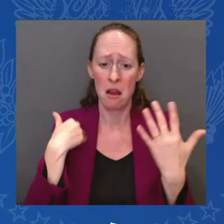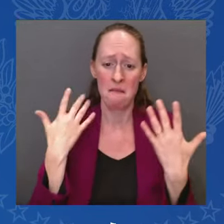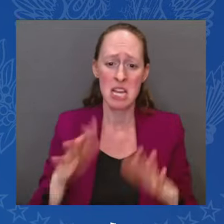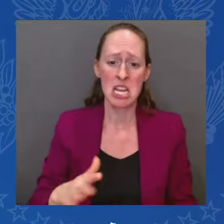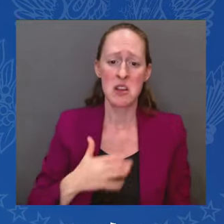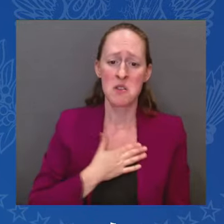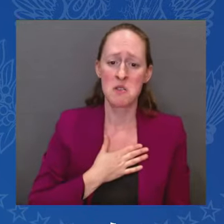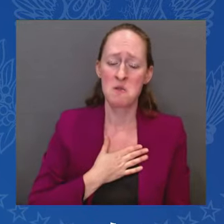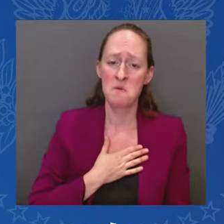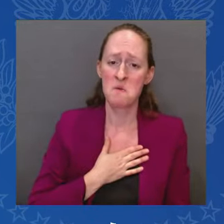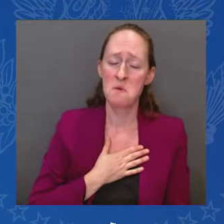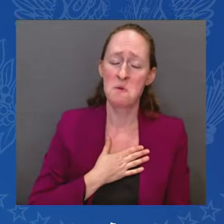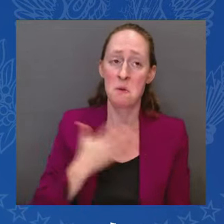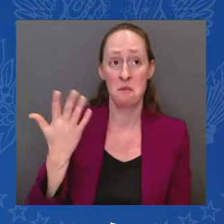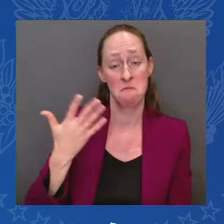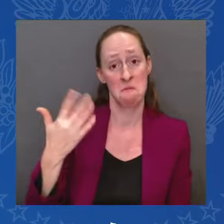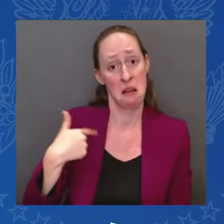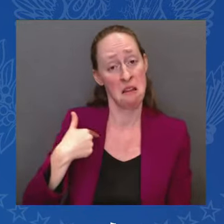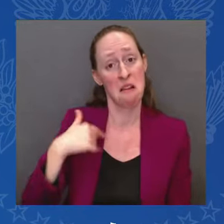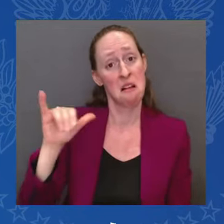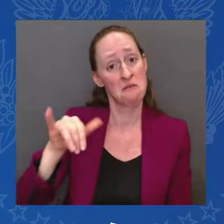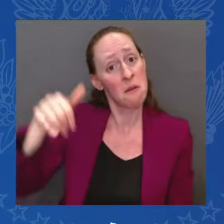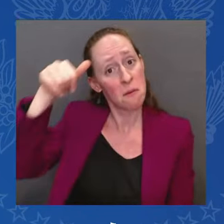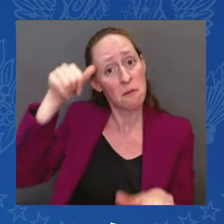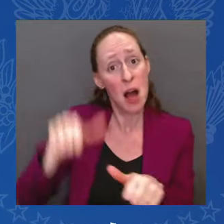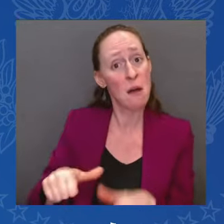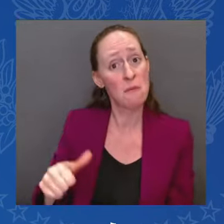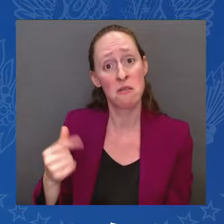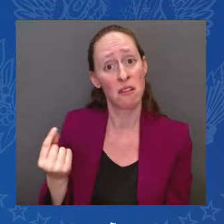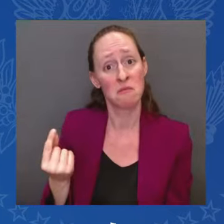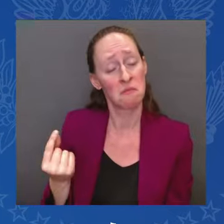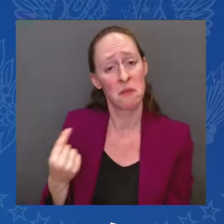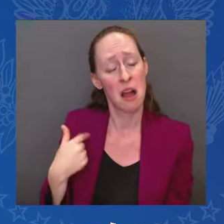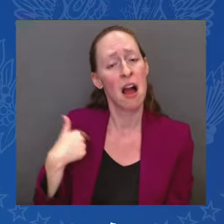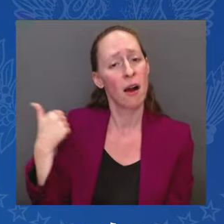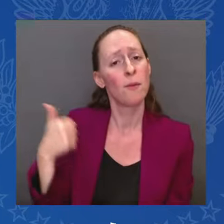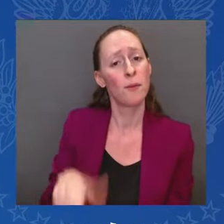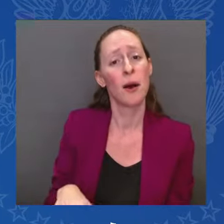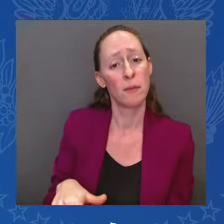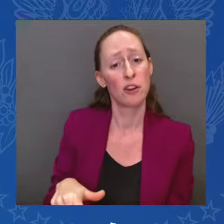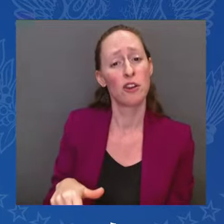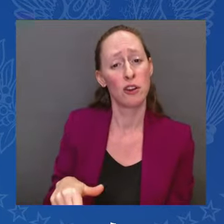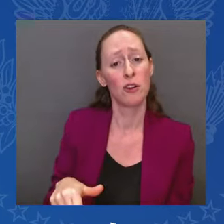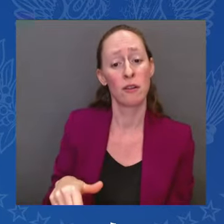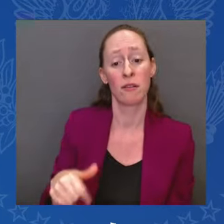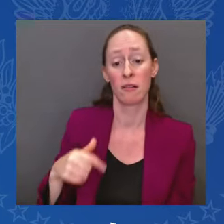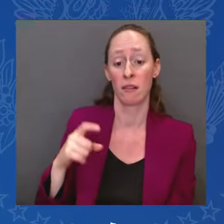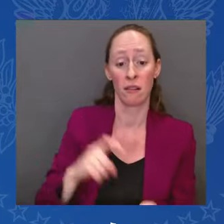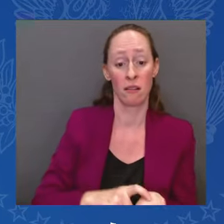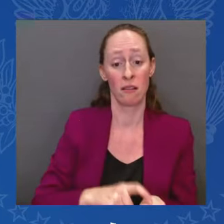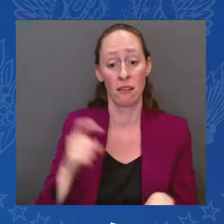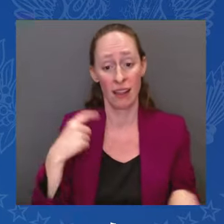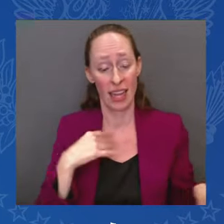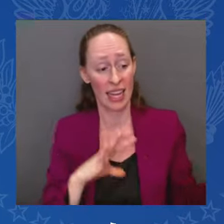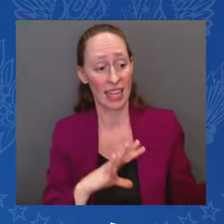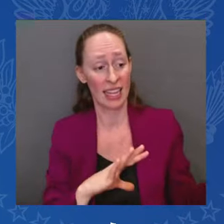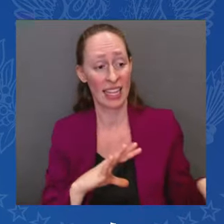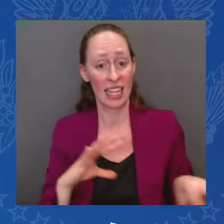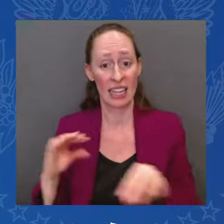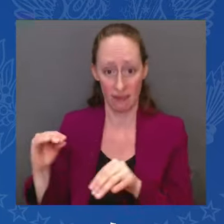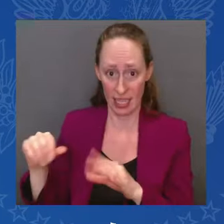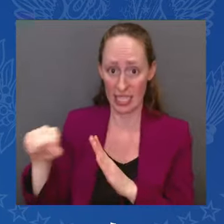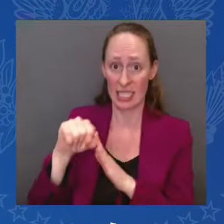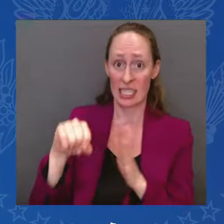that I remember as we were leaving, the state police doing the investigation asked Senator if they'd meet